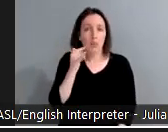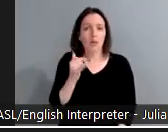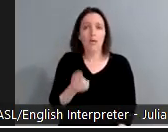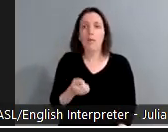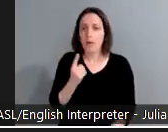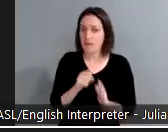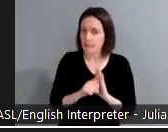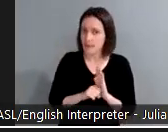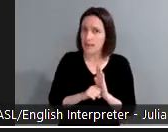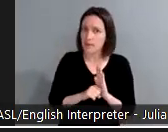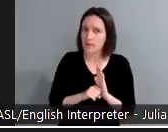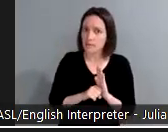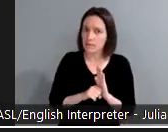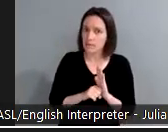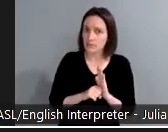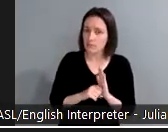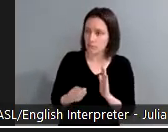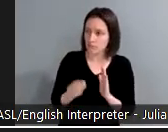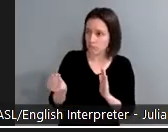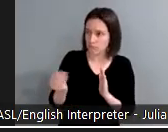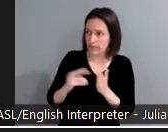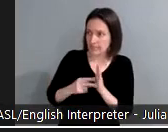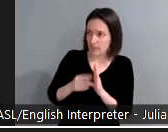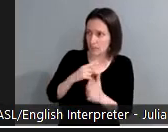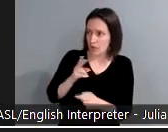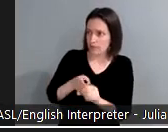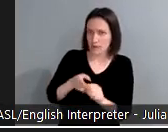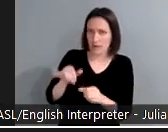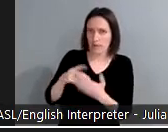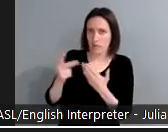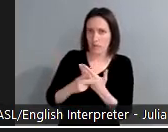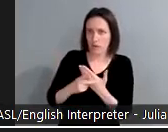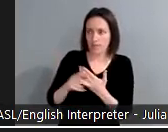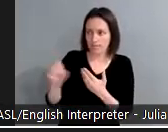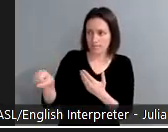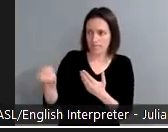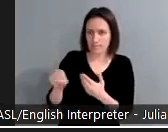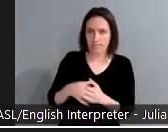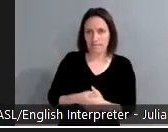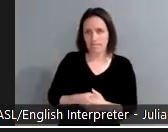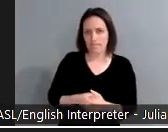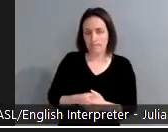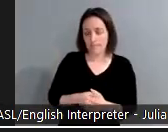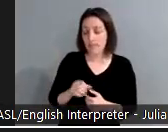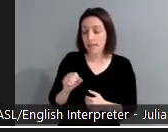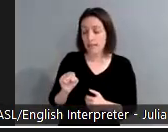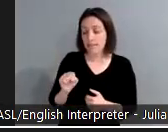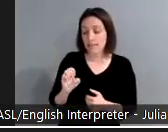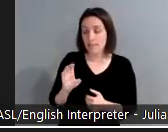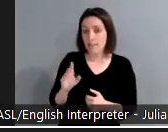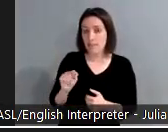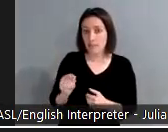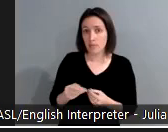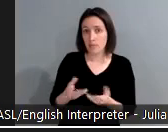territories who have submitted an intent to participate in the program. S-EBT will provide